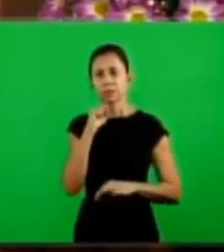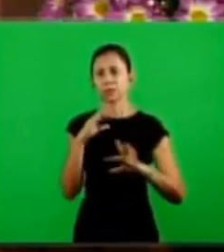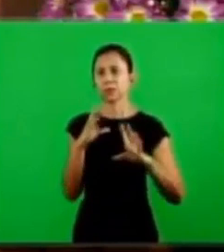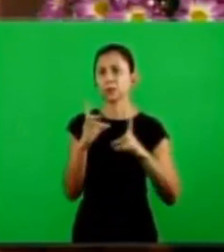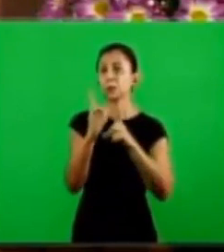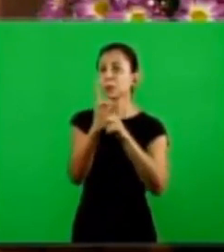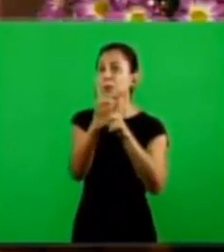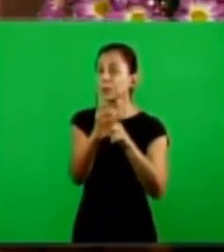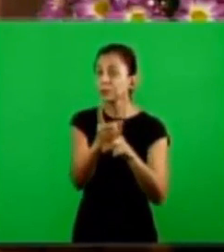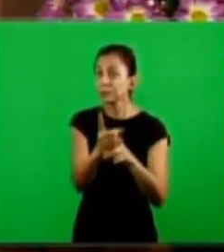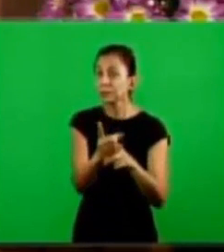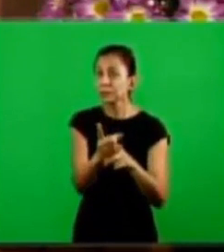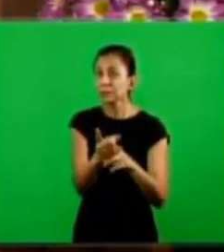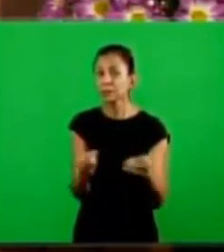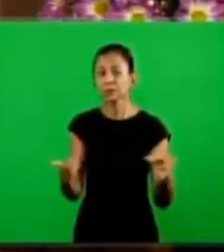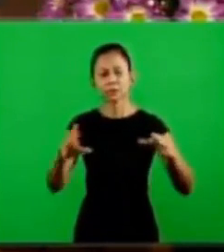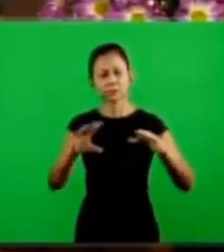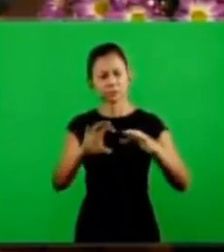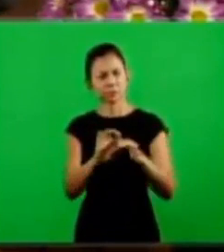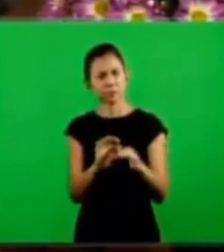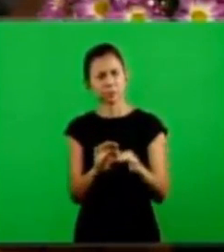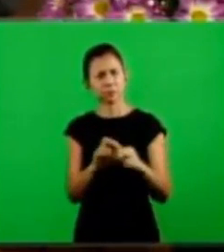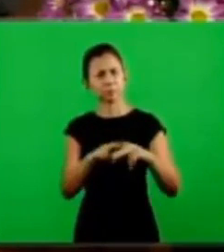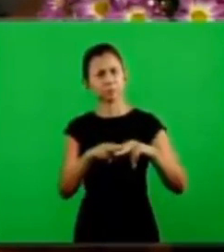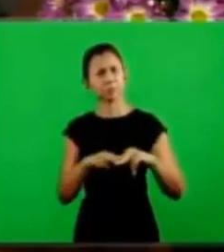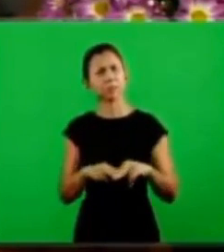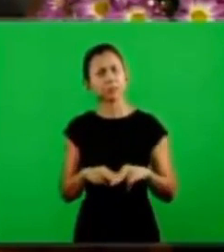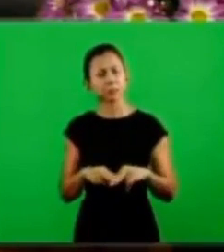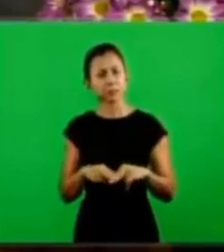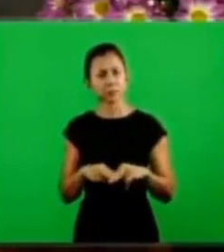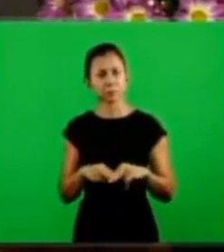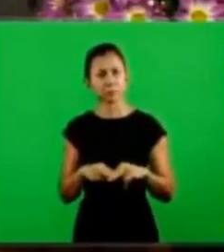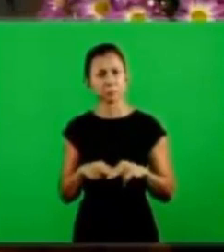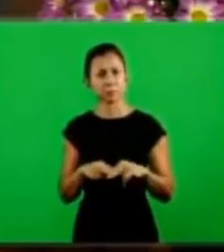house. So it was established, this fellowship,